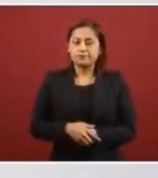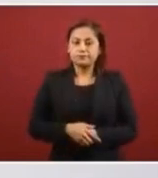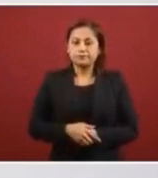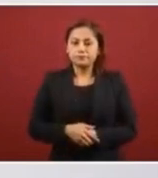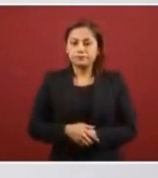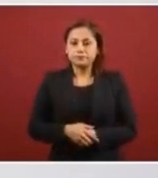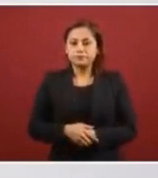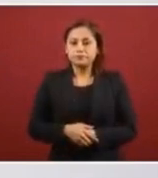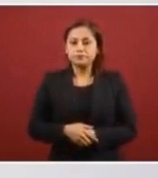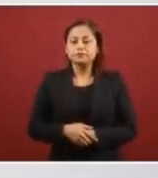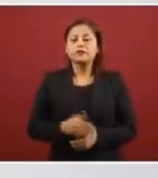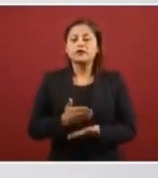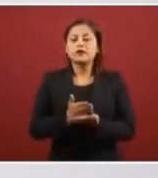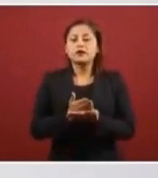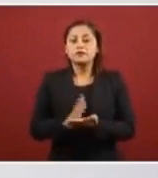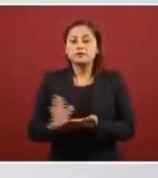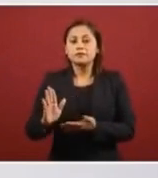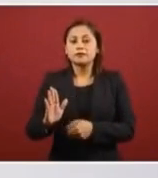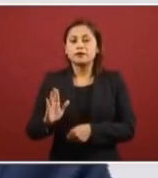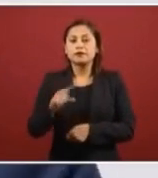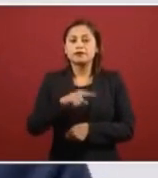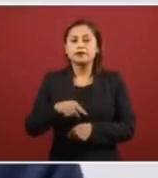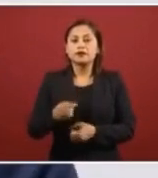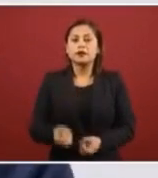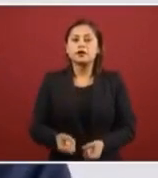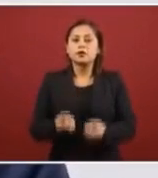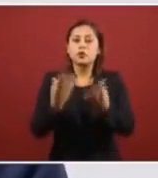and that we